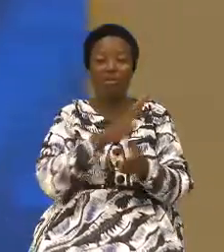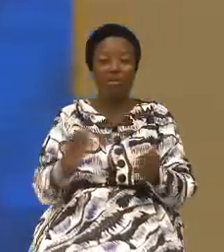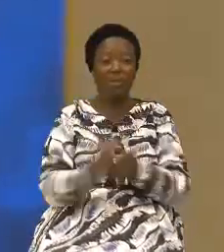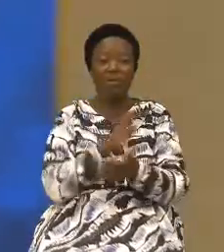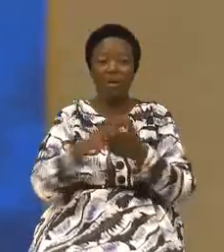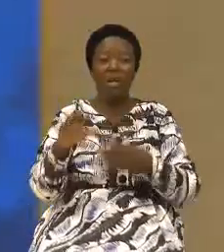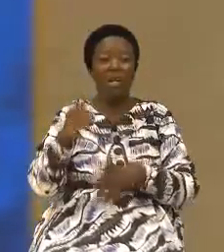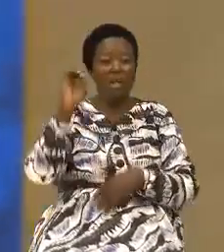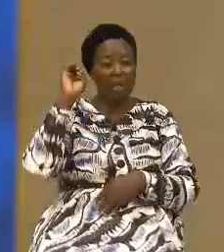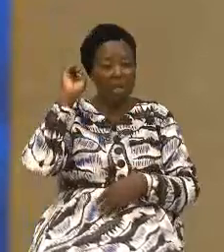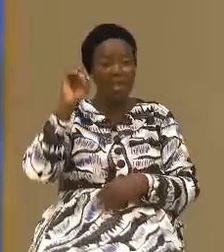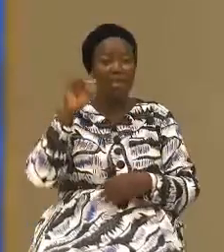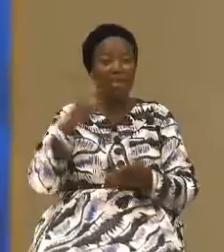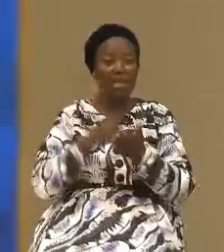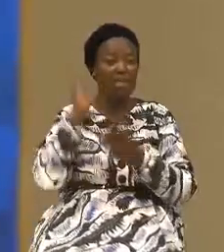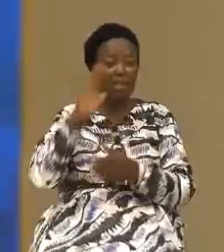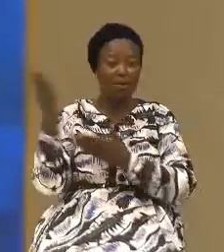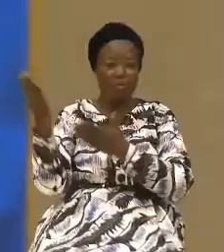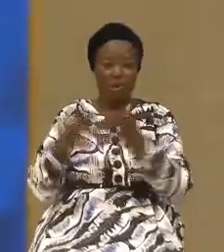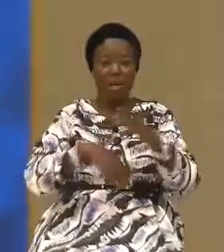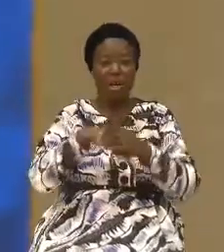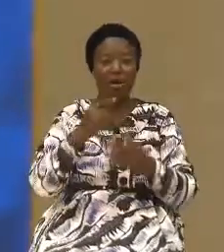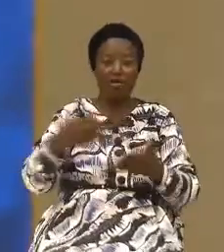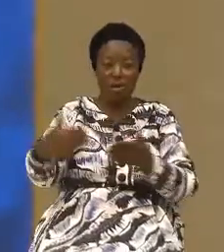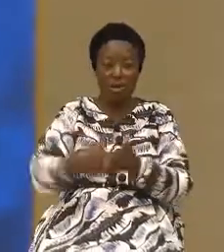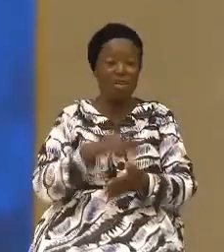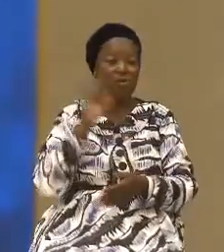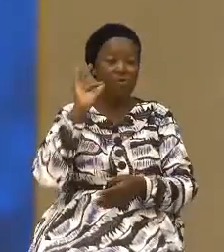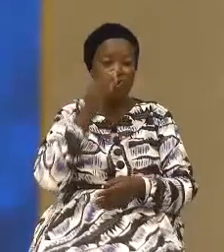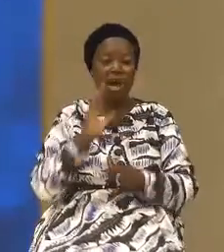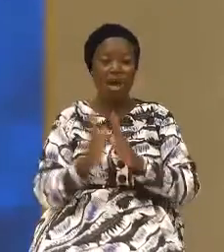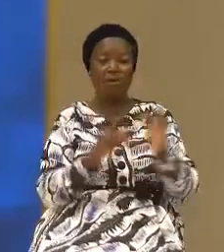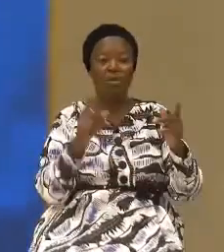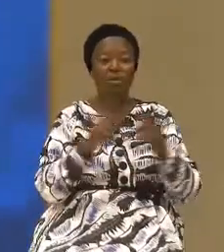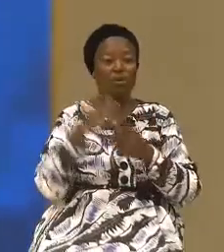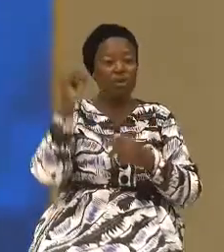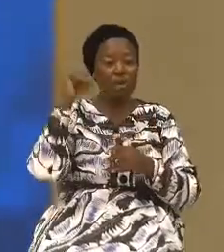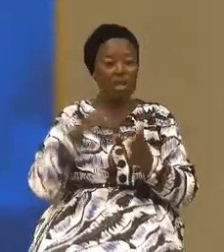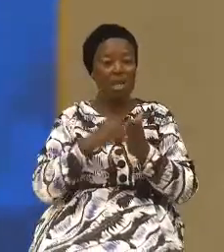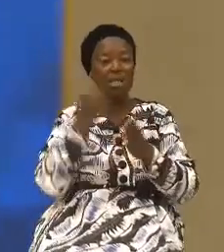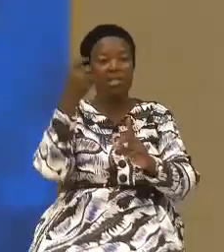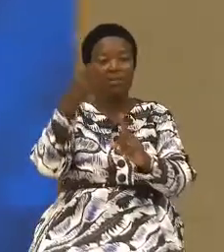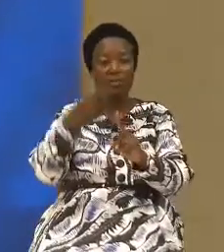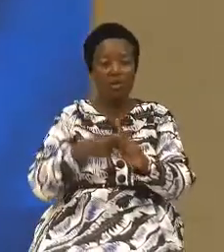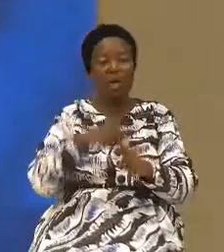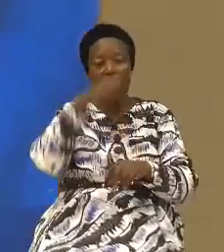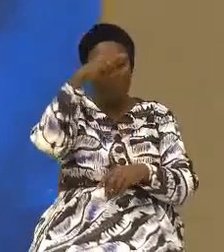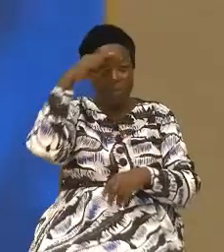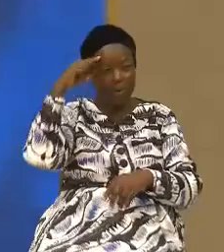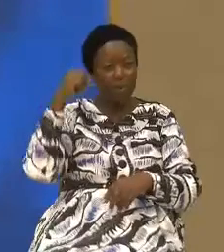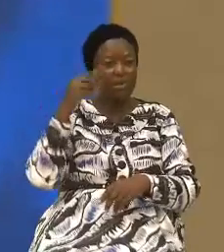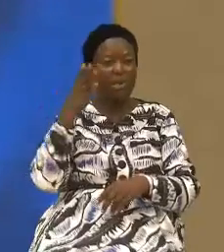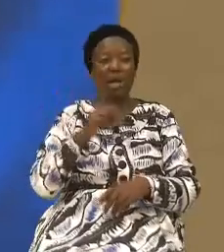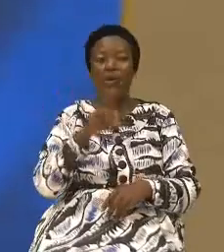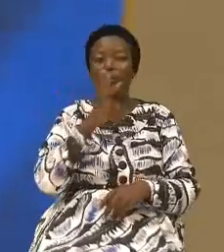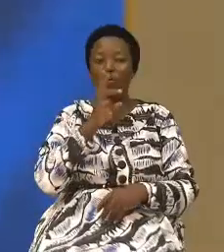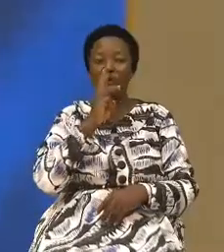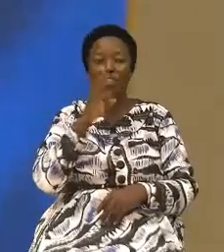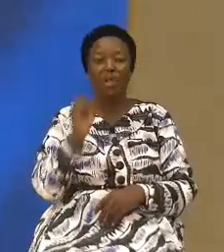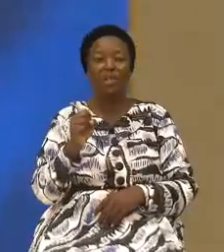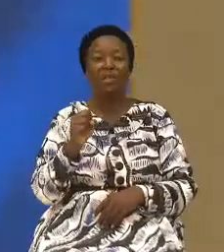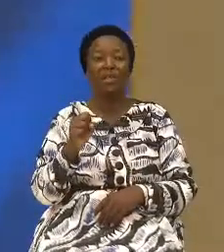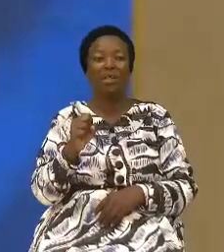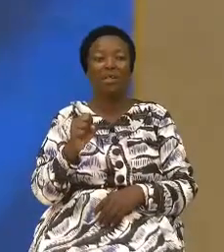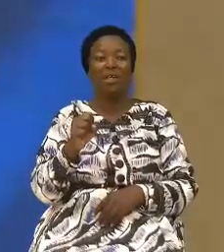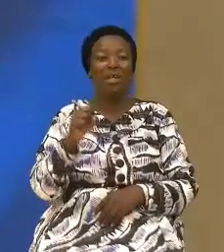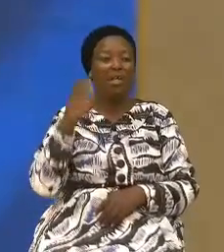forth new fruit according to its months, because their waters be